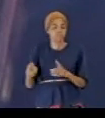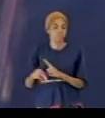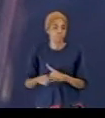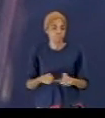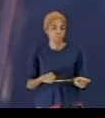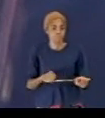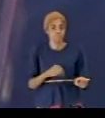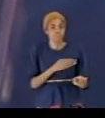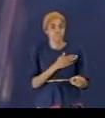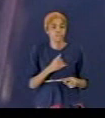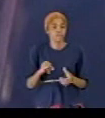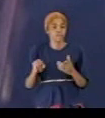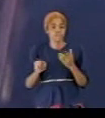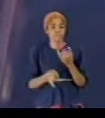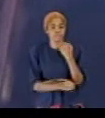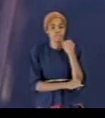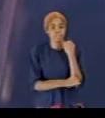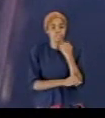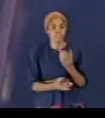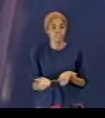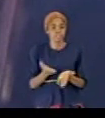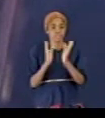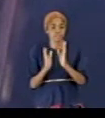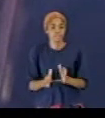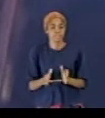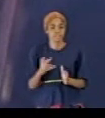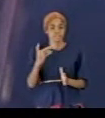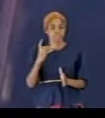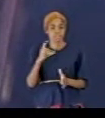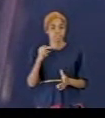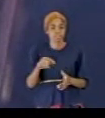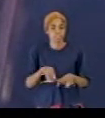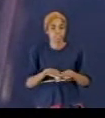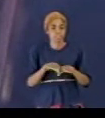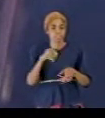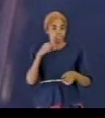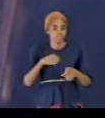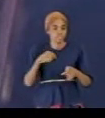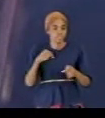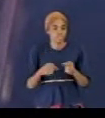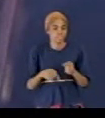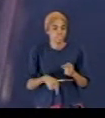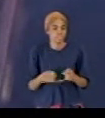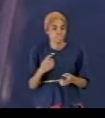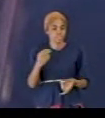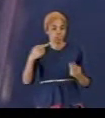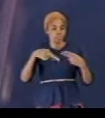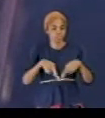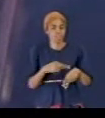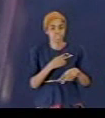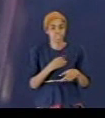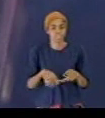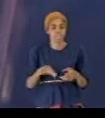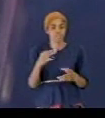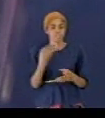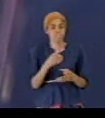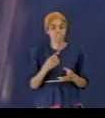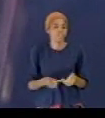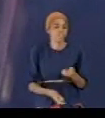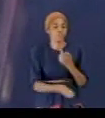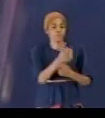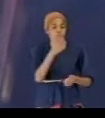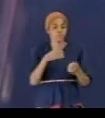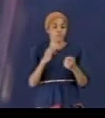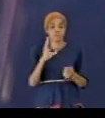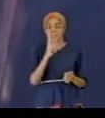there a well of springing water. And the herdmen of Gerar did strive with Isaac's herdmen, saying, The water